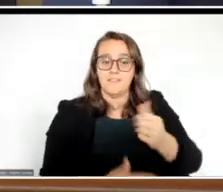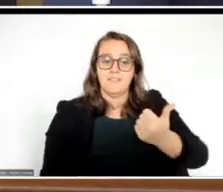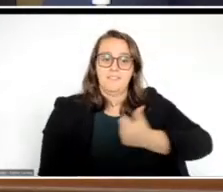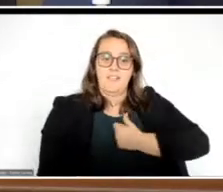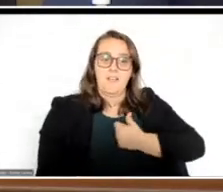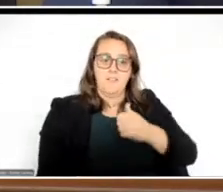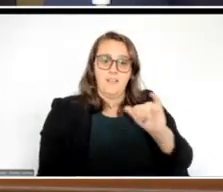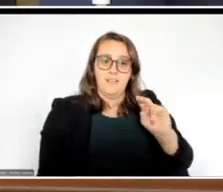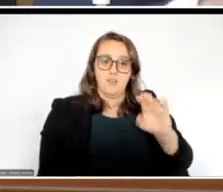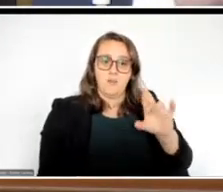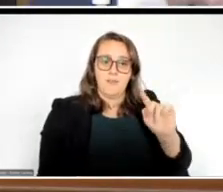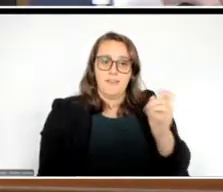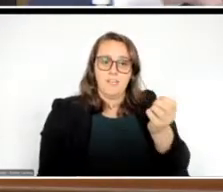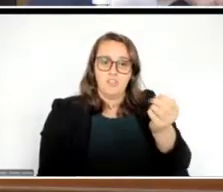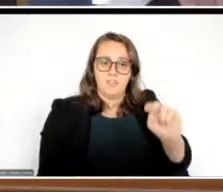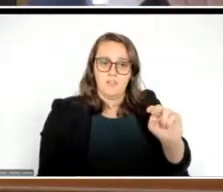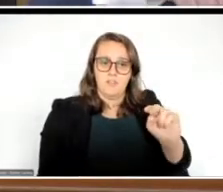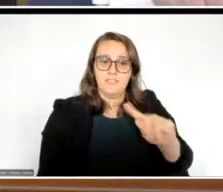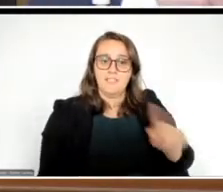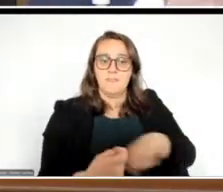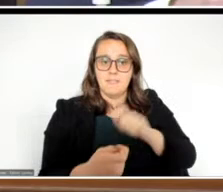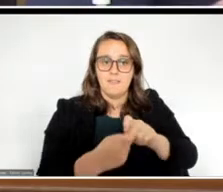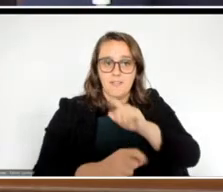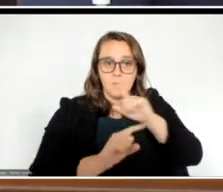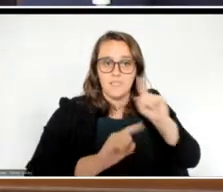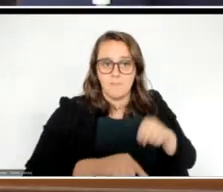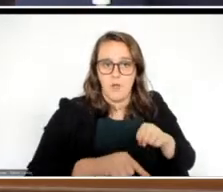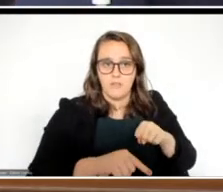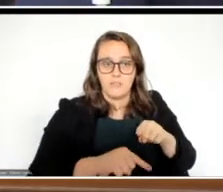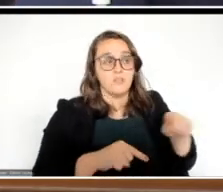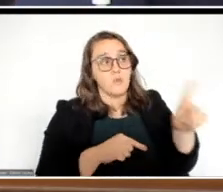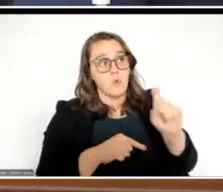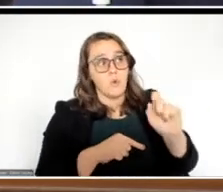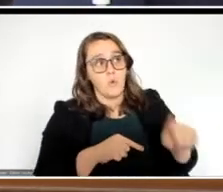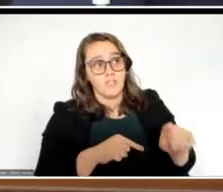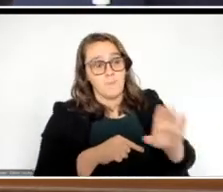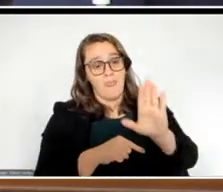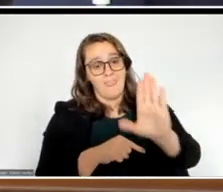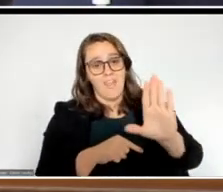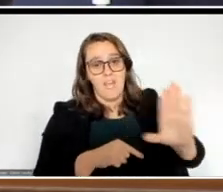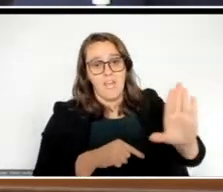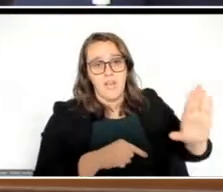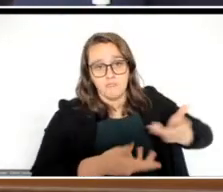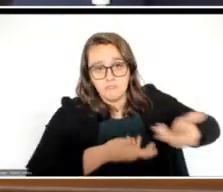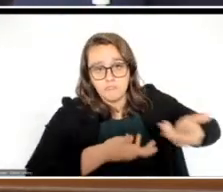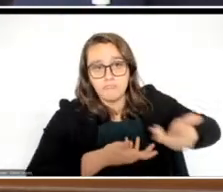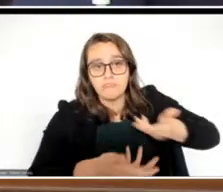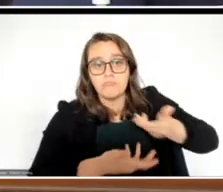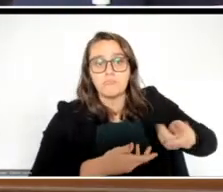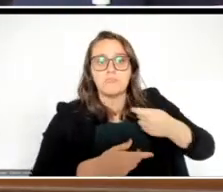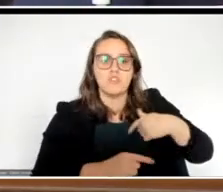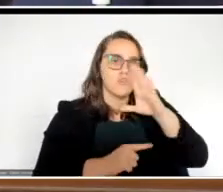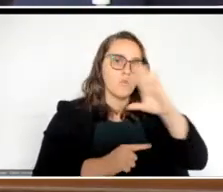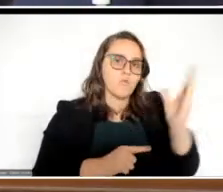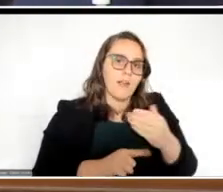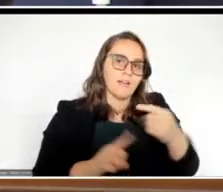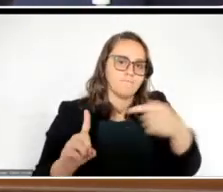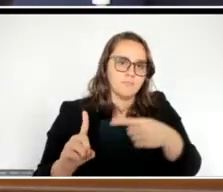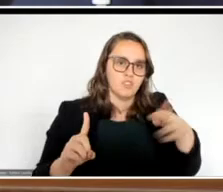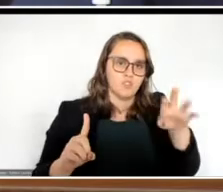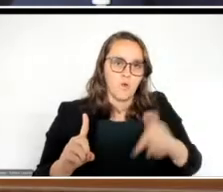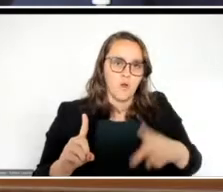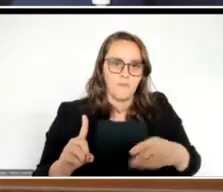so specifically in response to questions about their dealings with Donald Trump directly. Here are a few